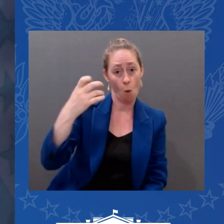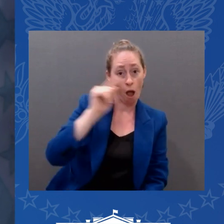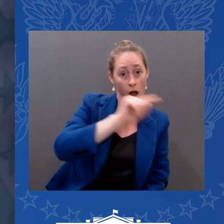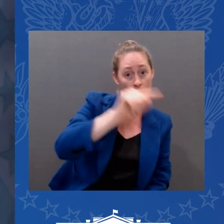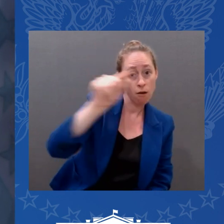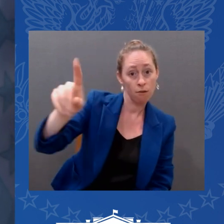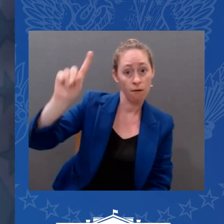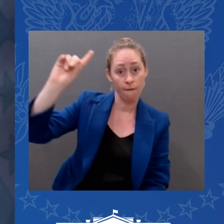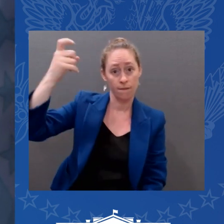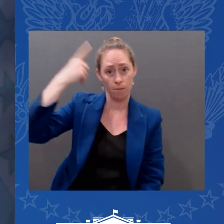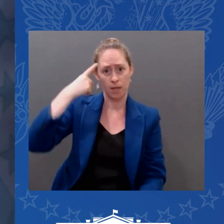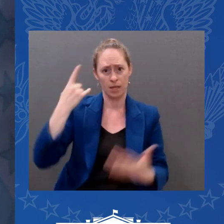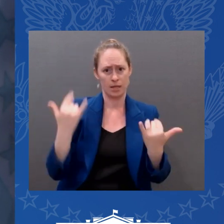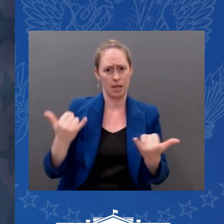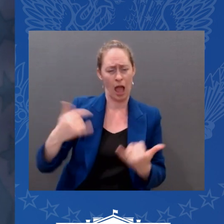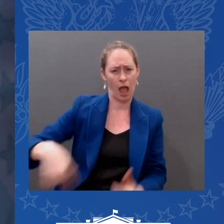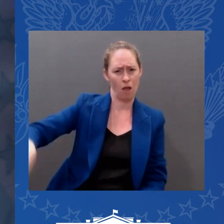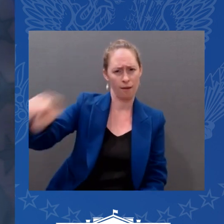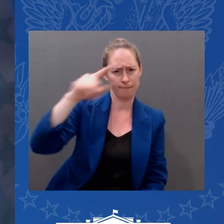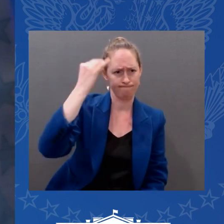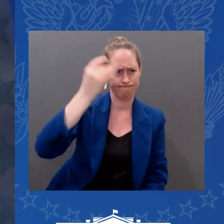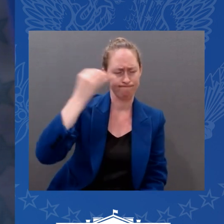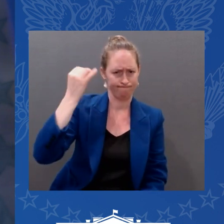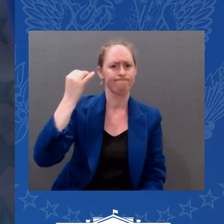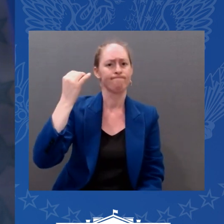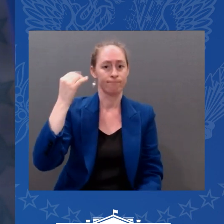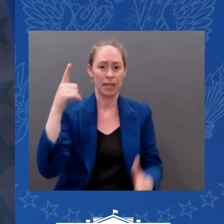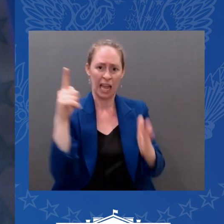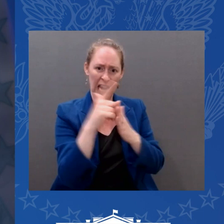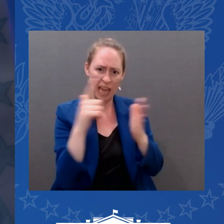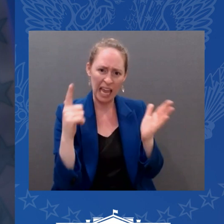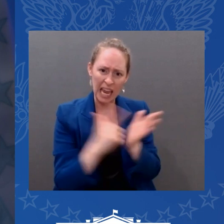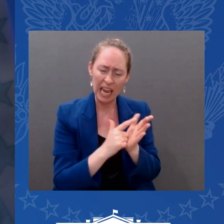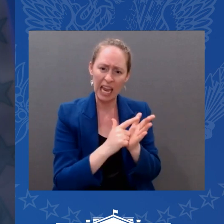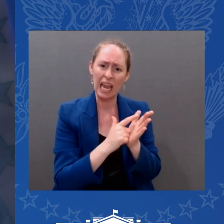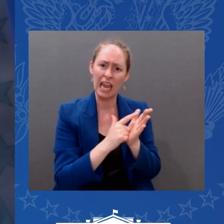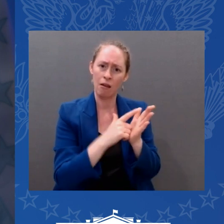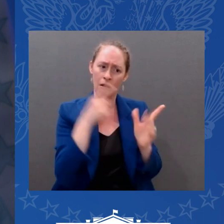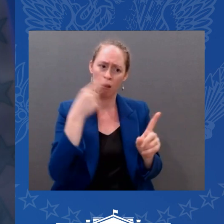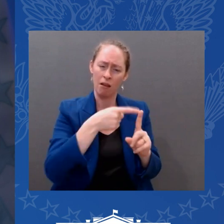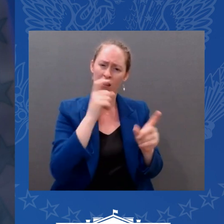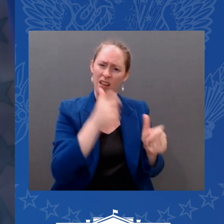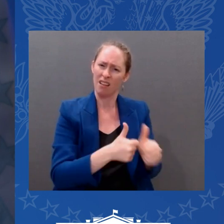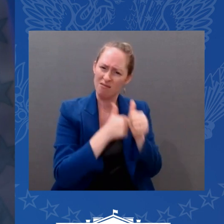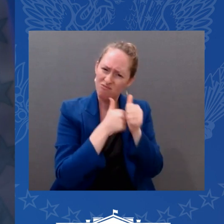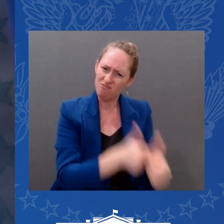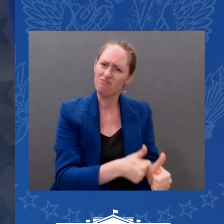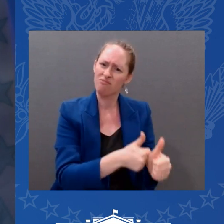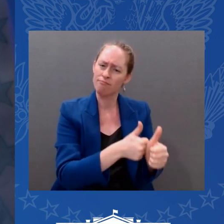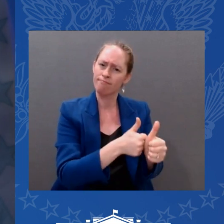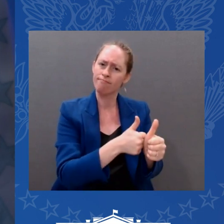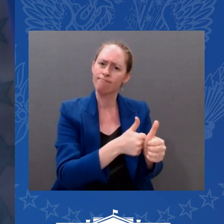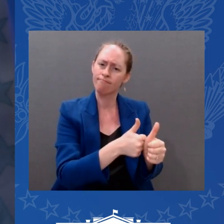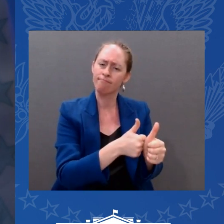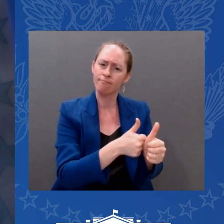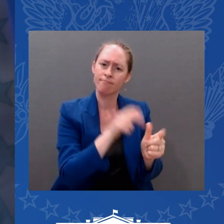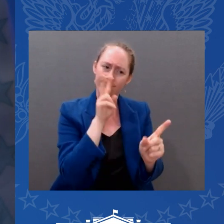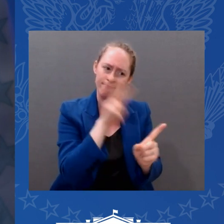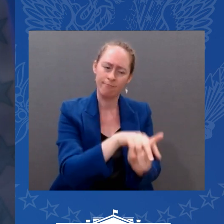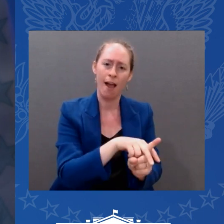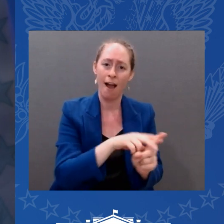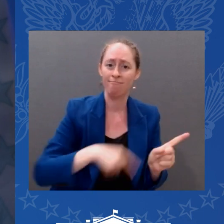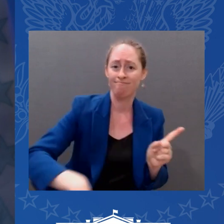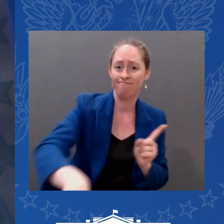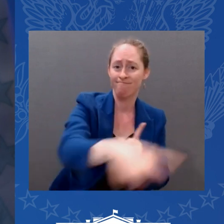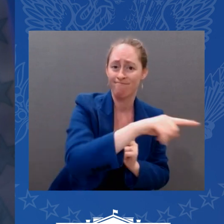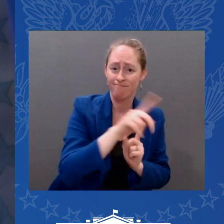obligations in treaties and other agreements, to leverage gender-responsive recovery approach